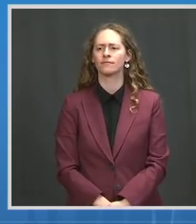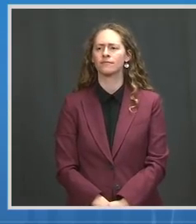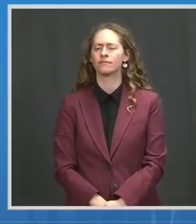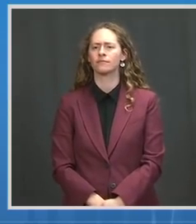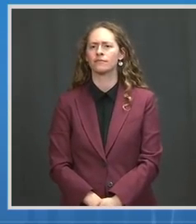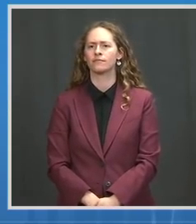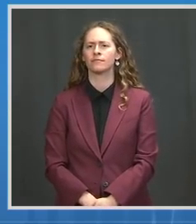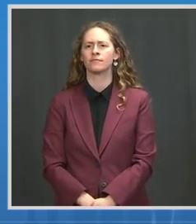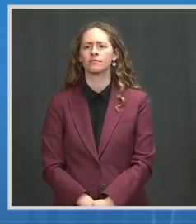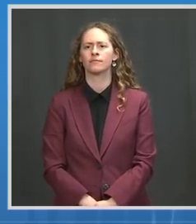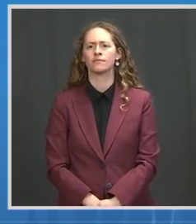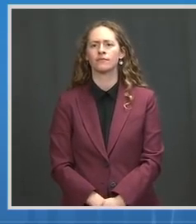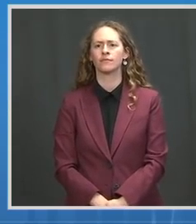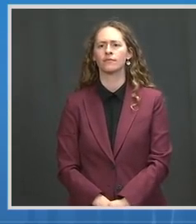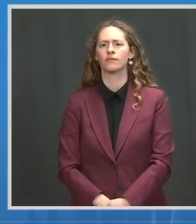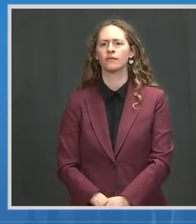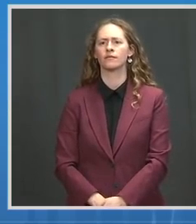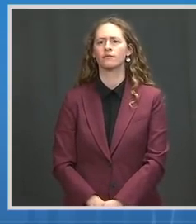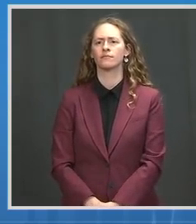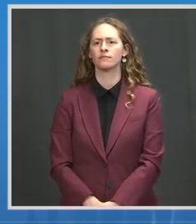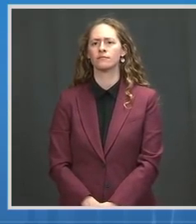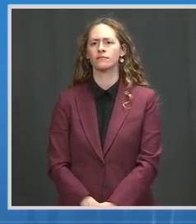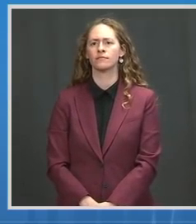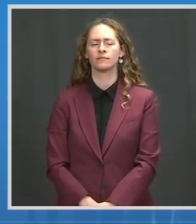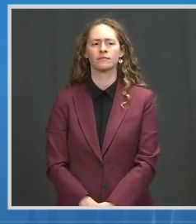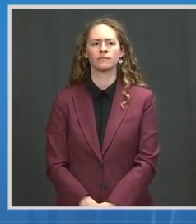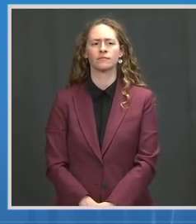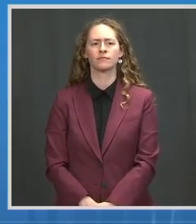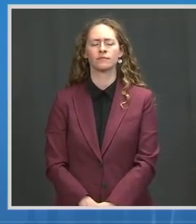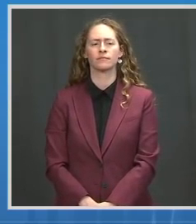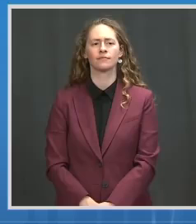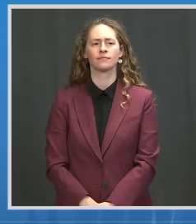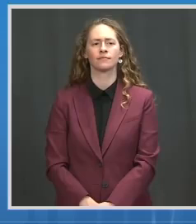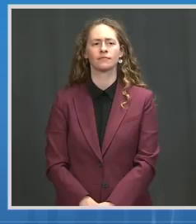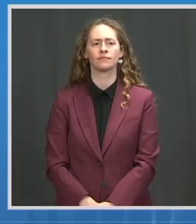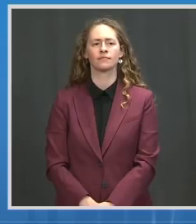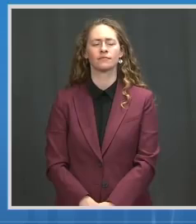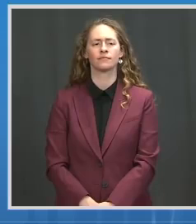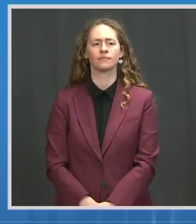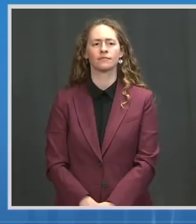All right, first question, let's go to Dave Shepardson at Reuters.